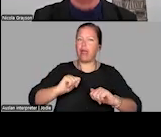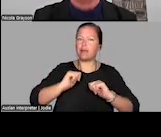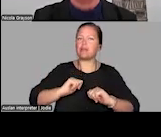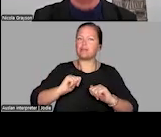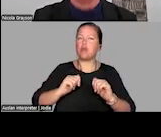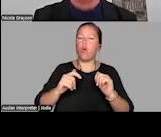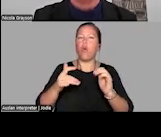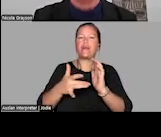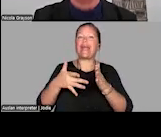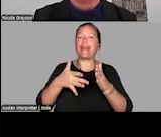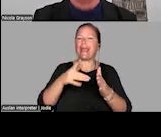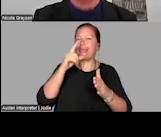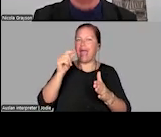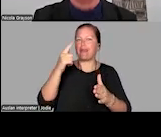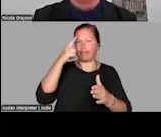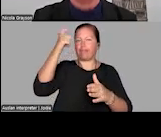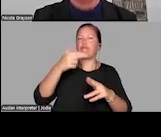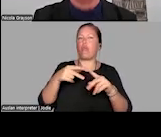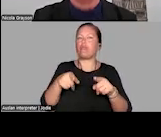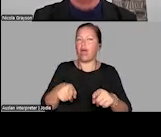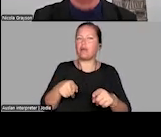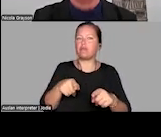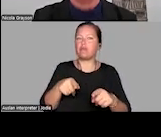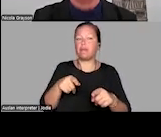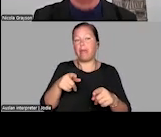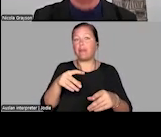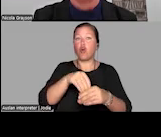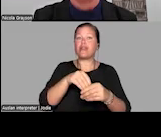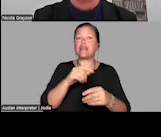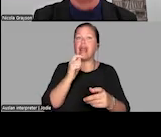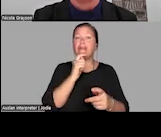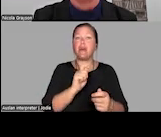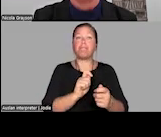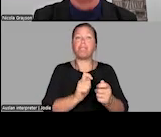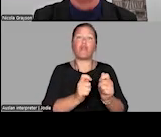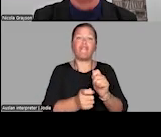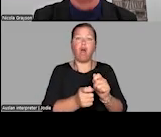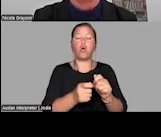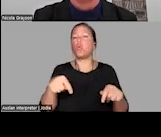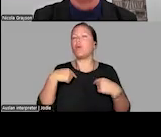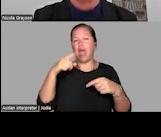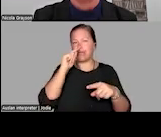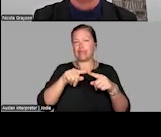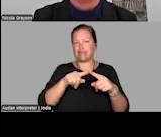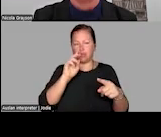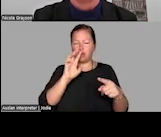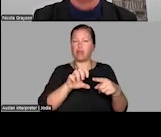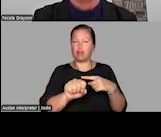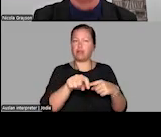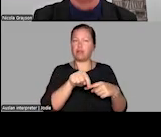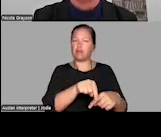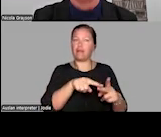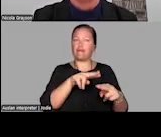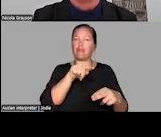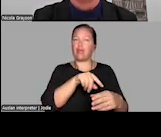invented for that. So even that content has been modified a little bit, we can still tell whether a piece of content is